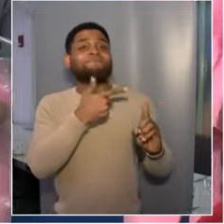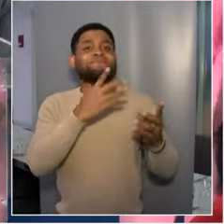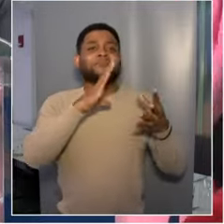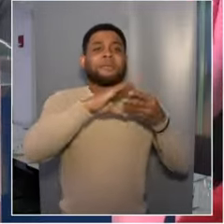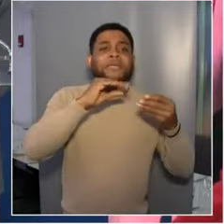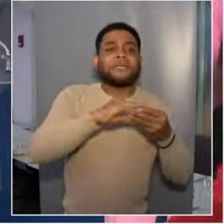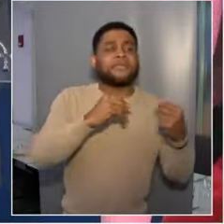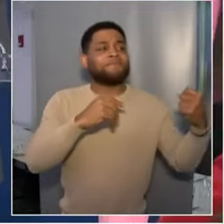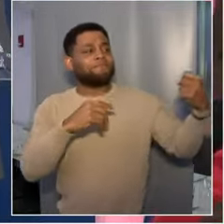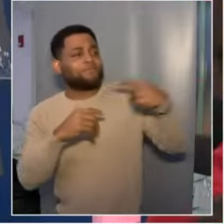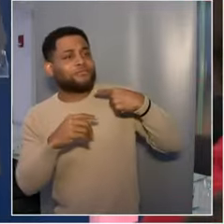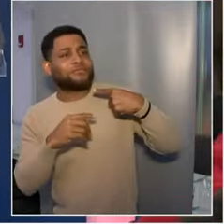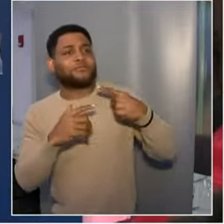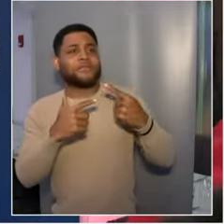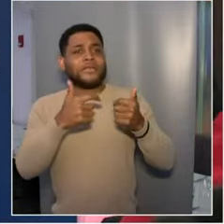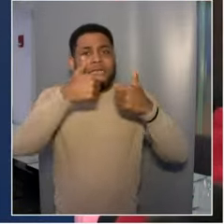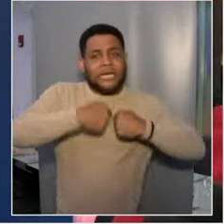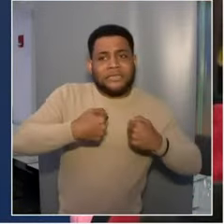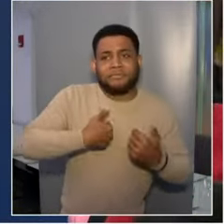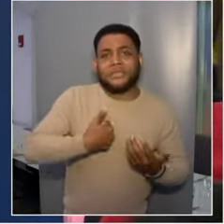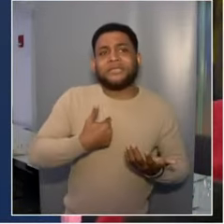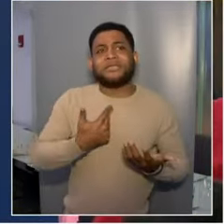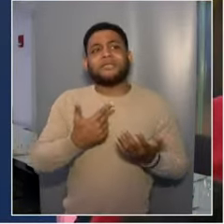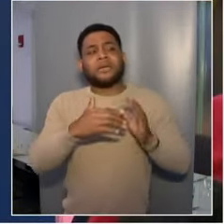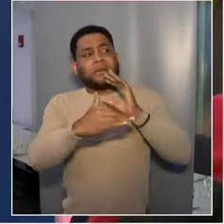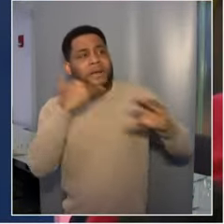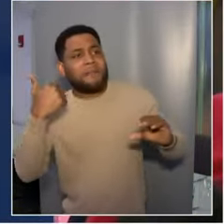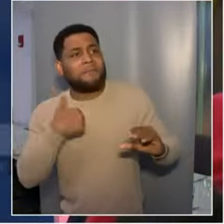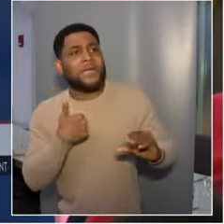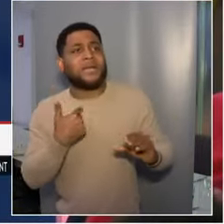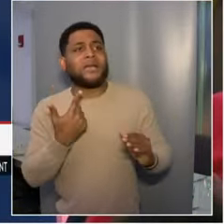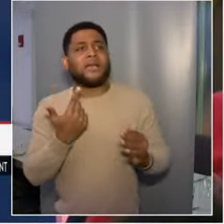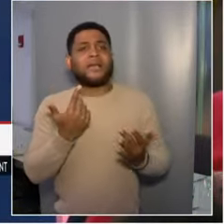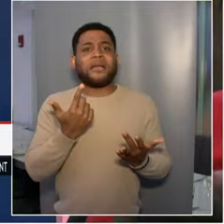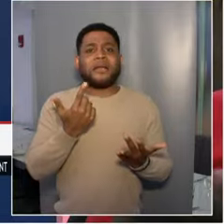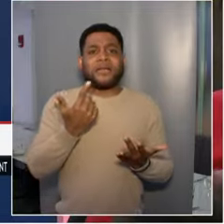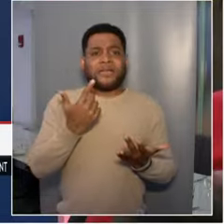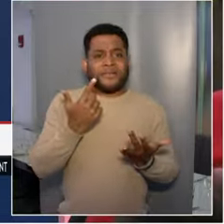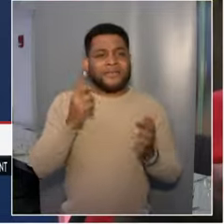to me, texted me, and then we started having our dates.